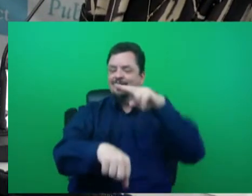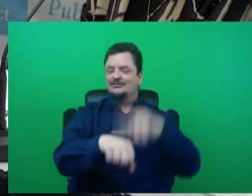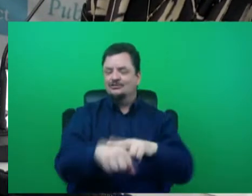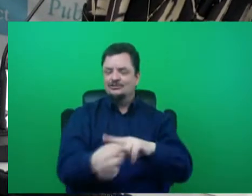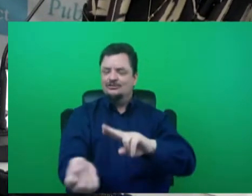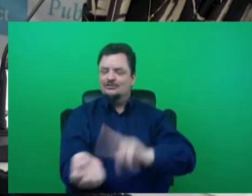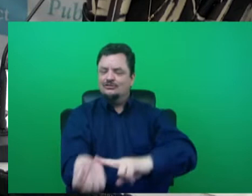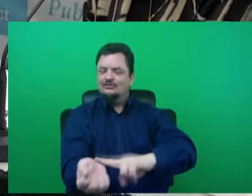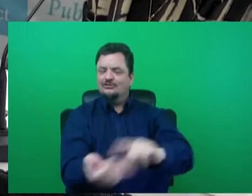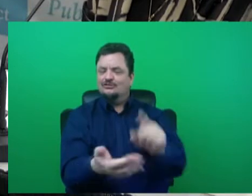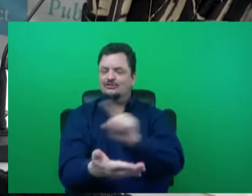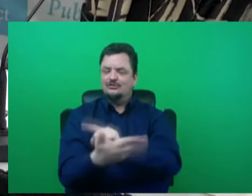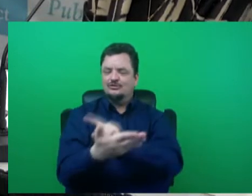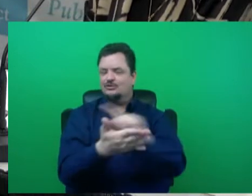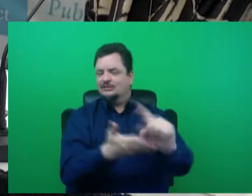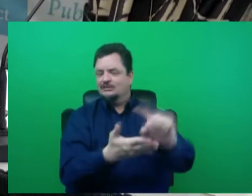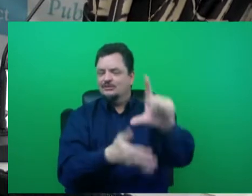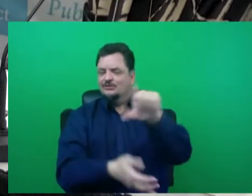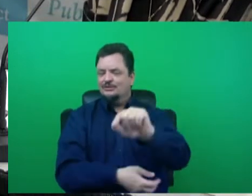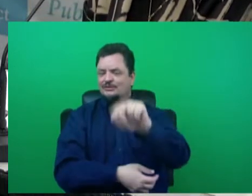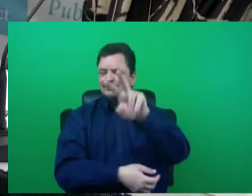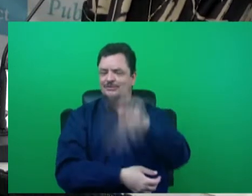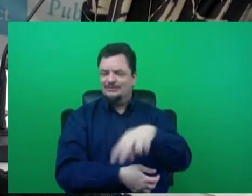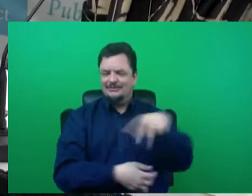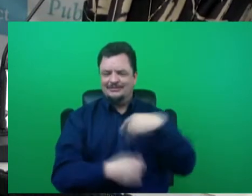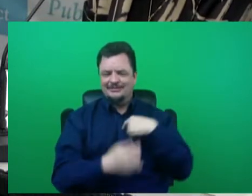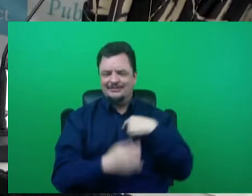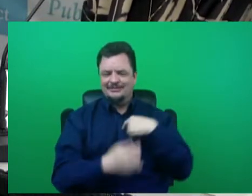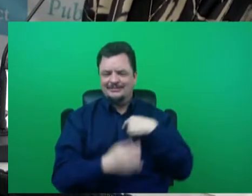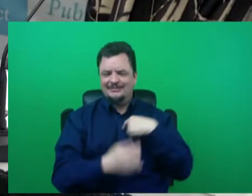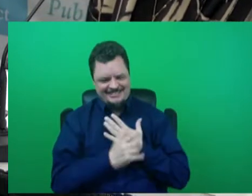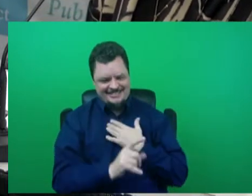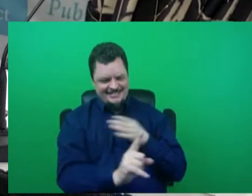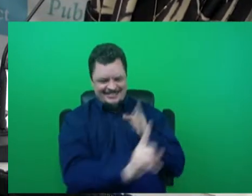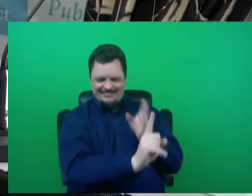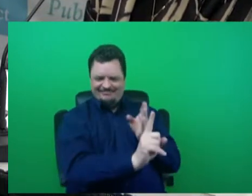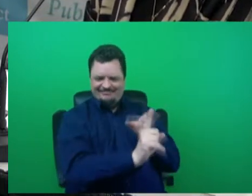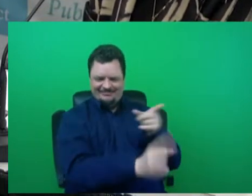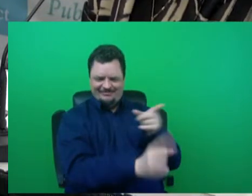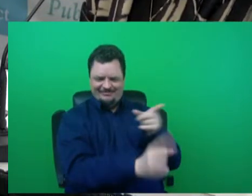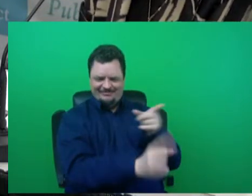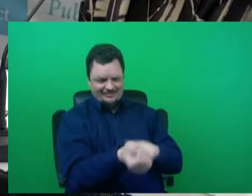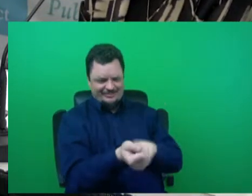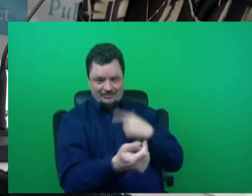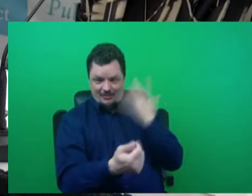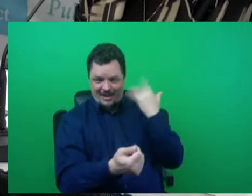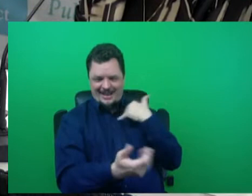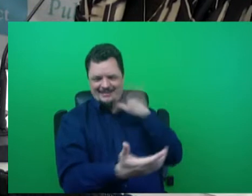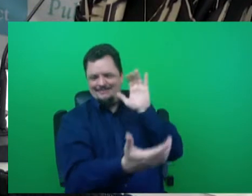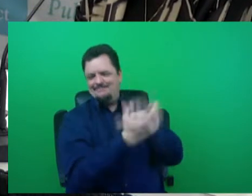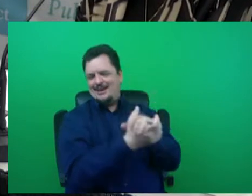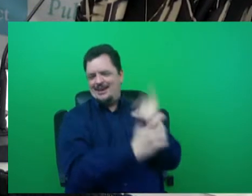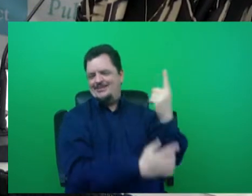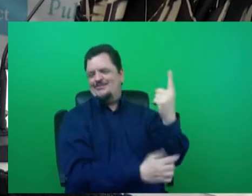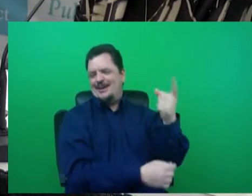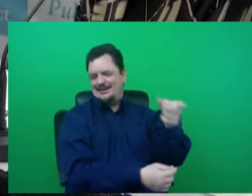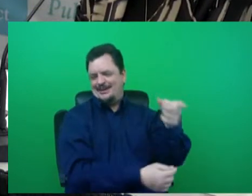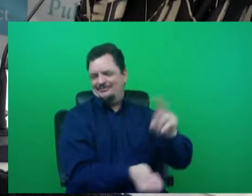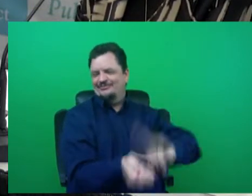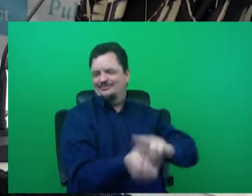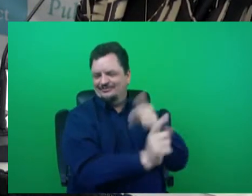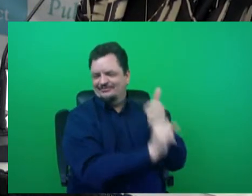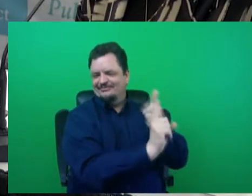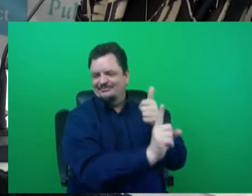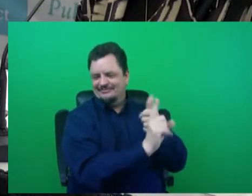I'm particularly partial to nurses. I'm married to one. And let's begin. Whereas National Nurses Week is celebrated